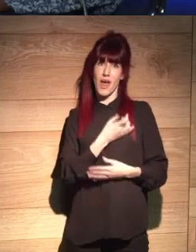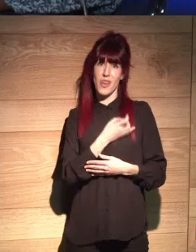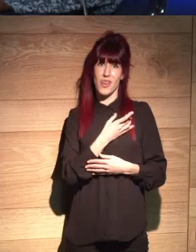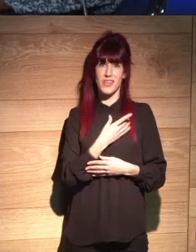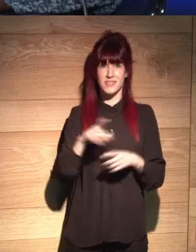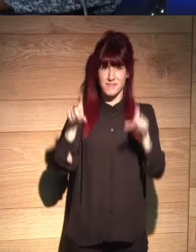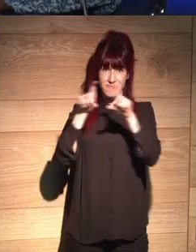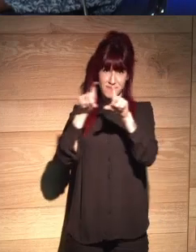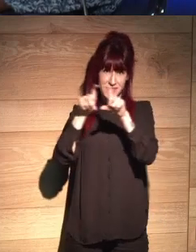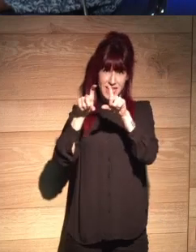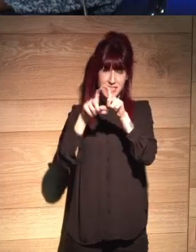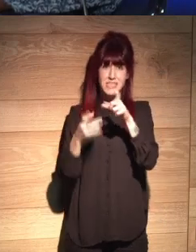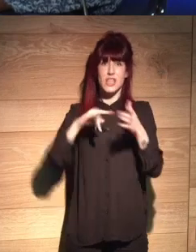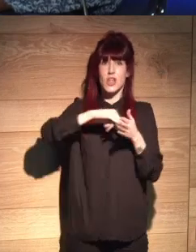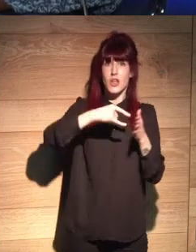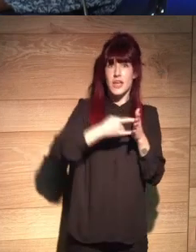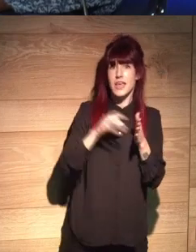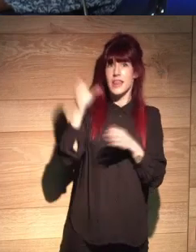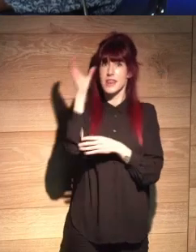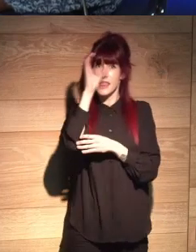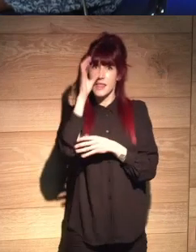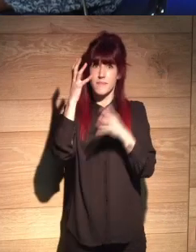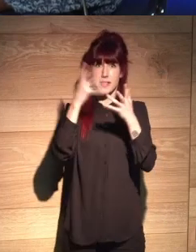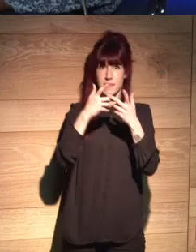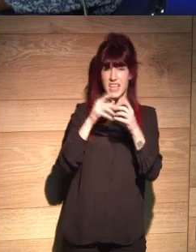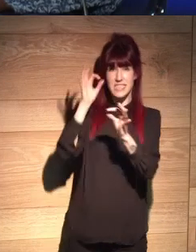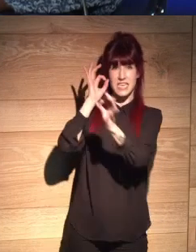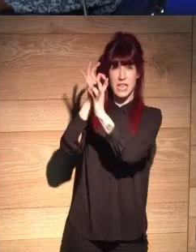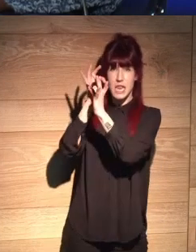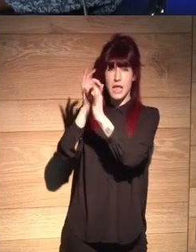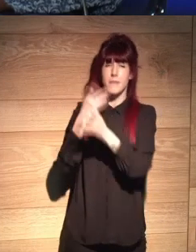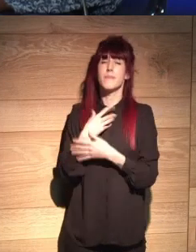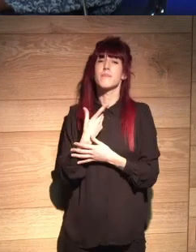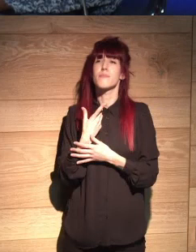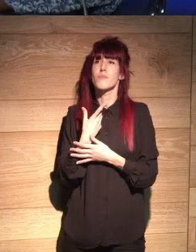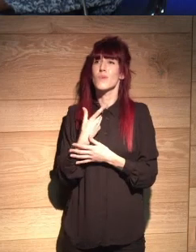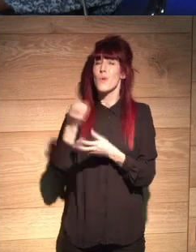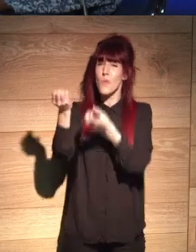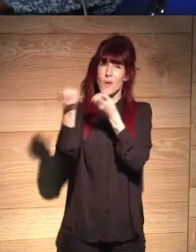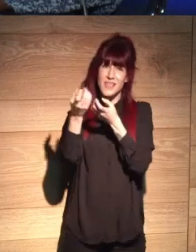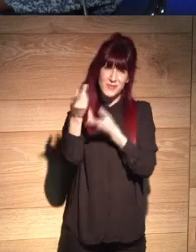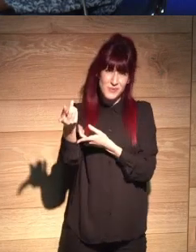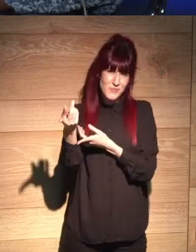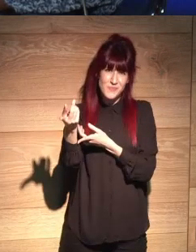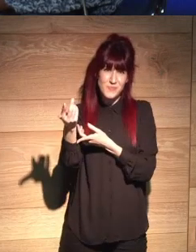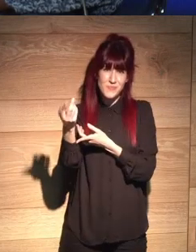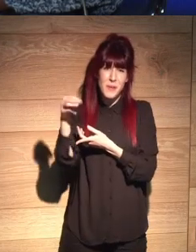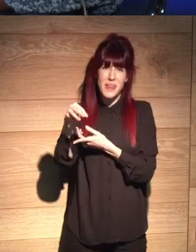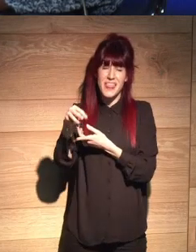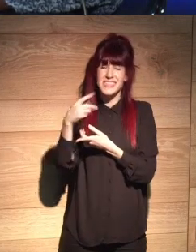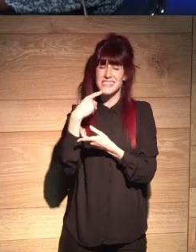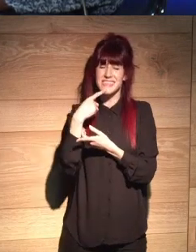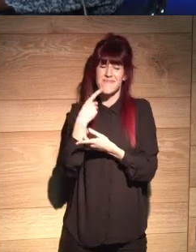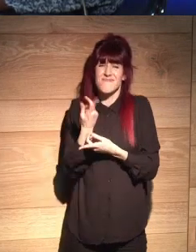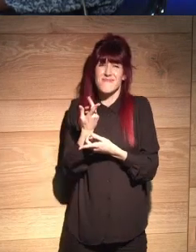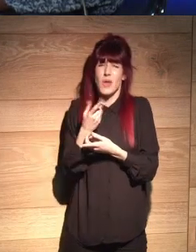a diversity, improving the presence of women in STEM. What made you take